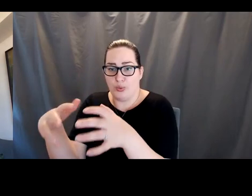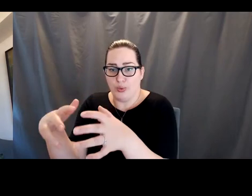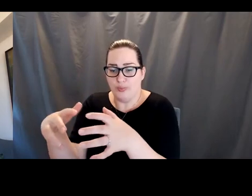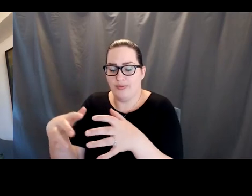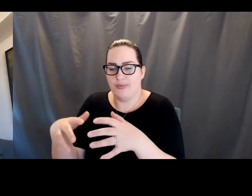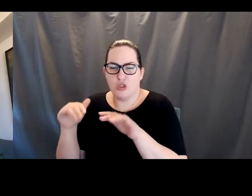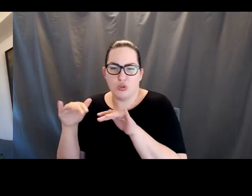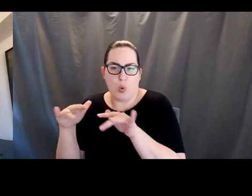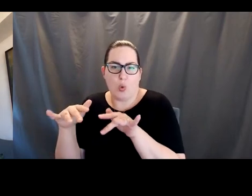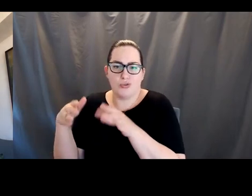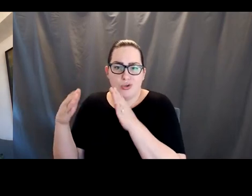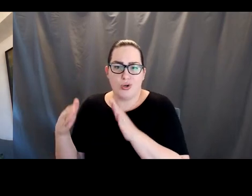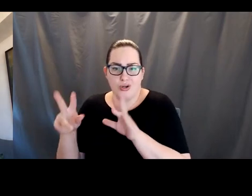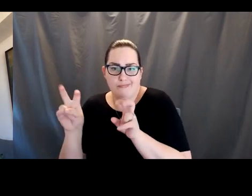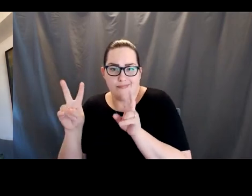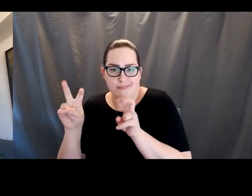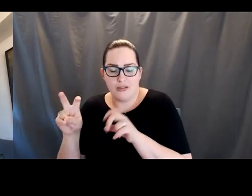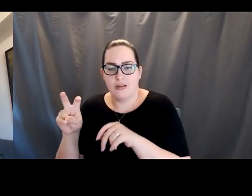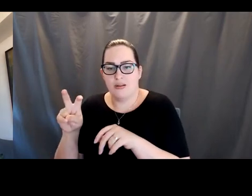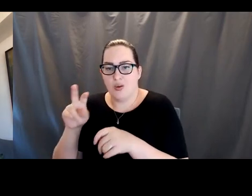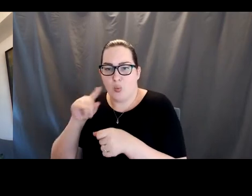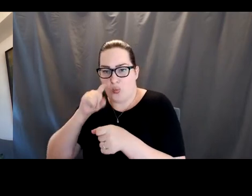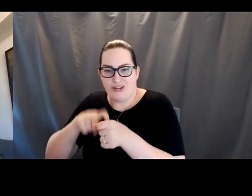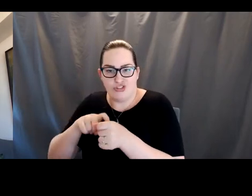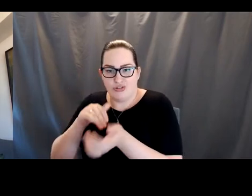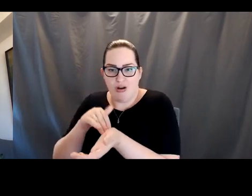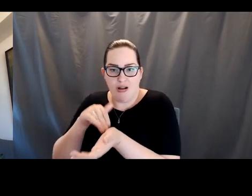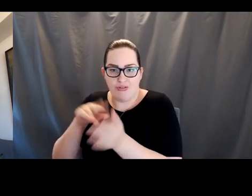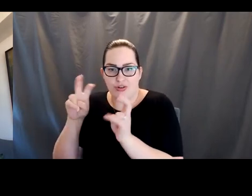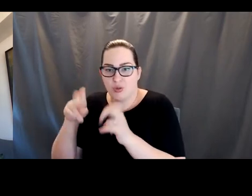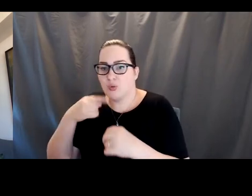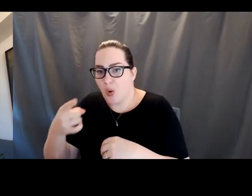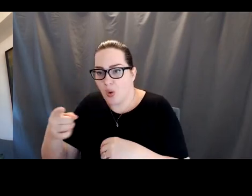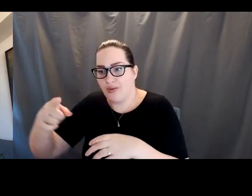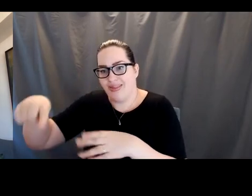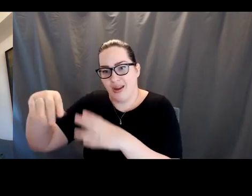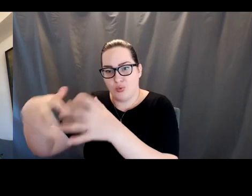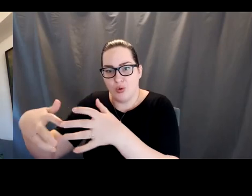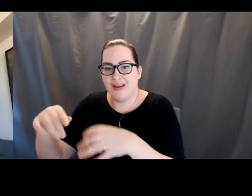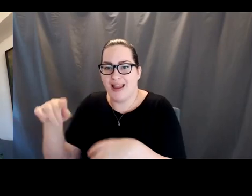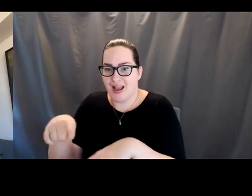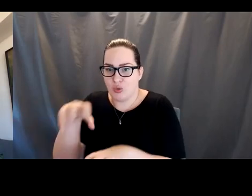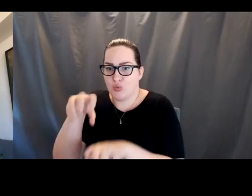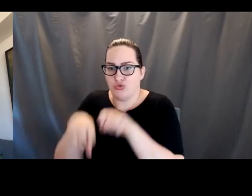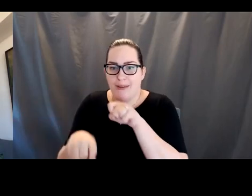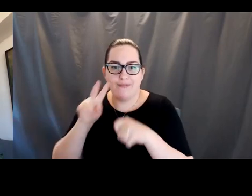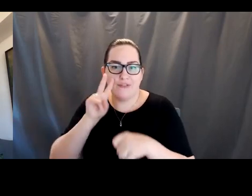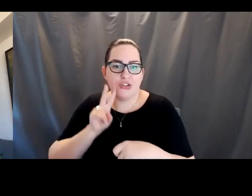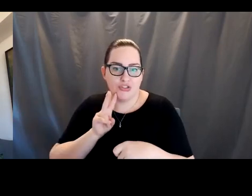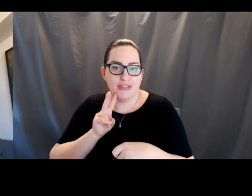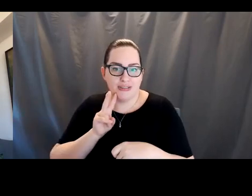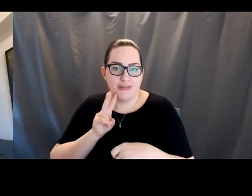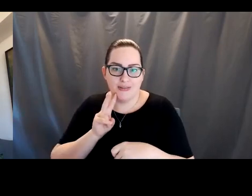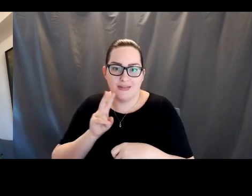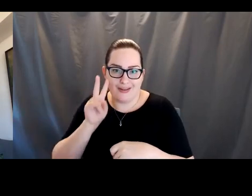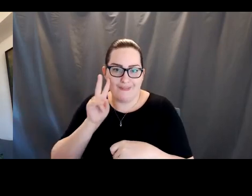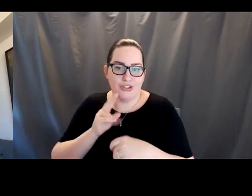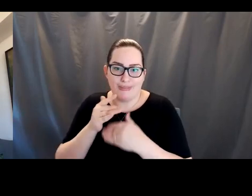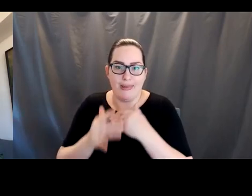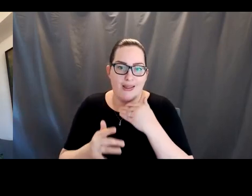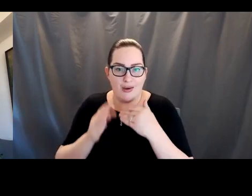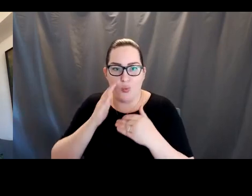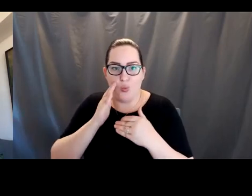and make them impervious to bullets. So it was horrific. I mean, that's horrific. So I stayed longer waiting for these arrests, and